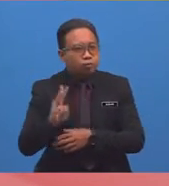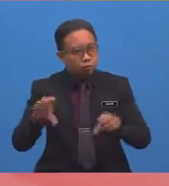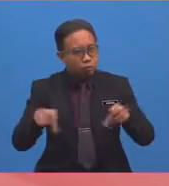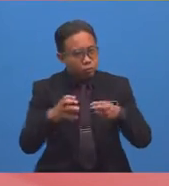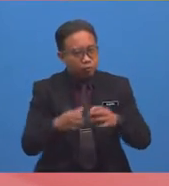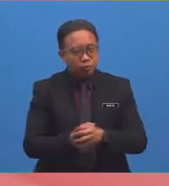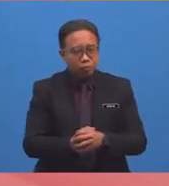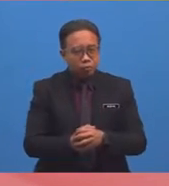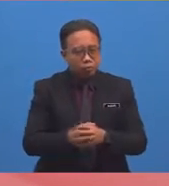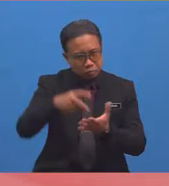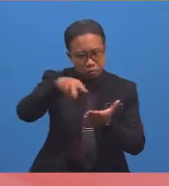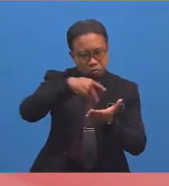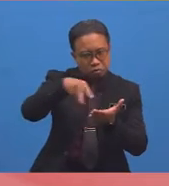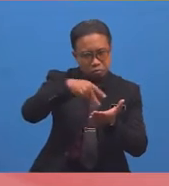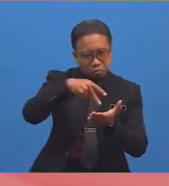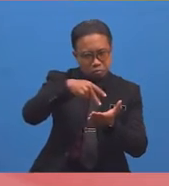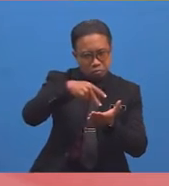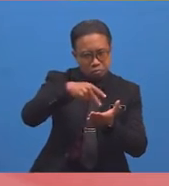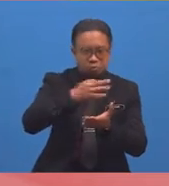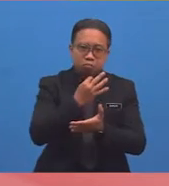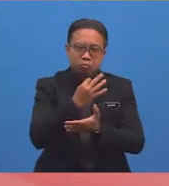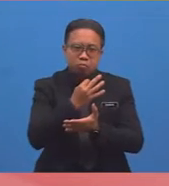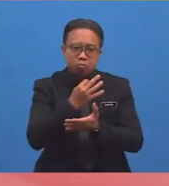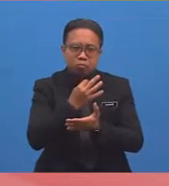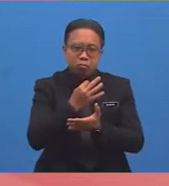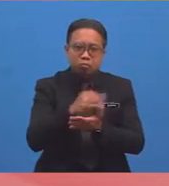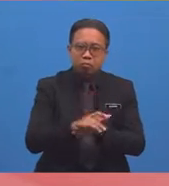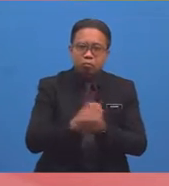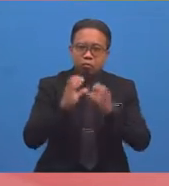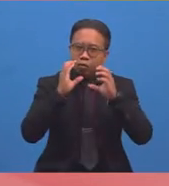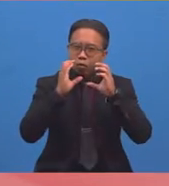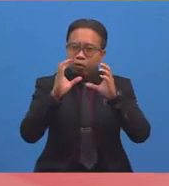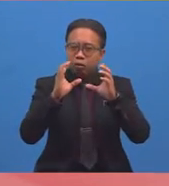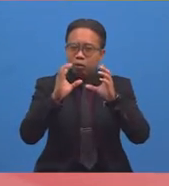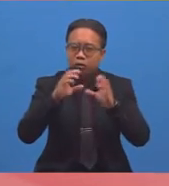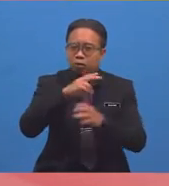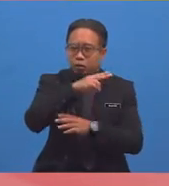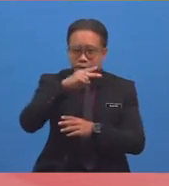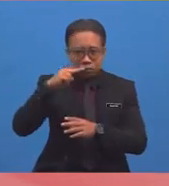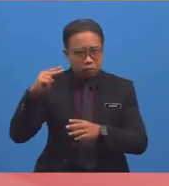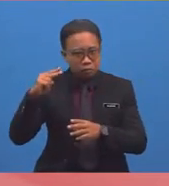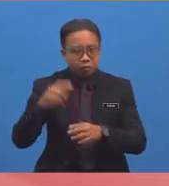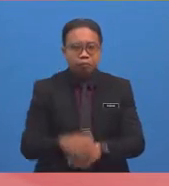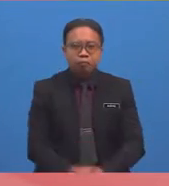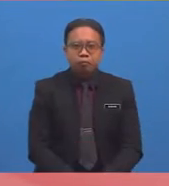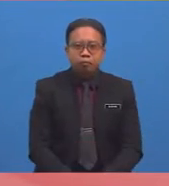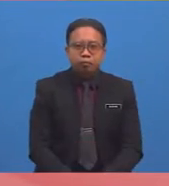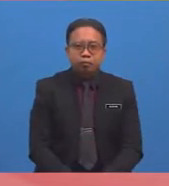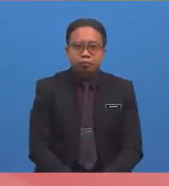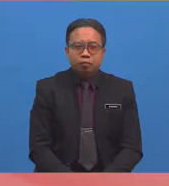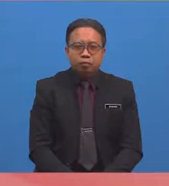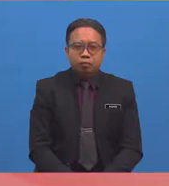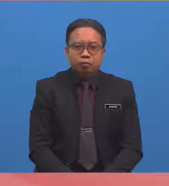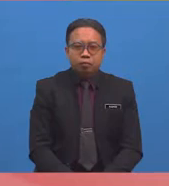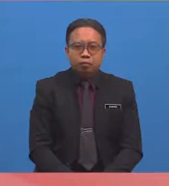she dancing? Is she yawning? Is she diving? Well, to me, it's quite